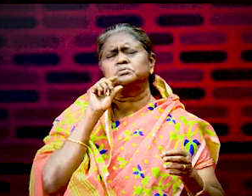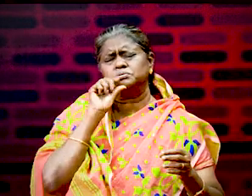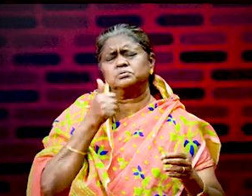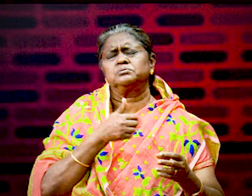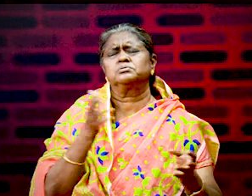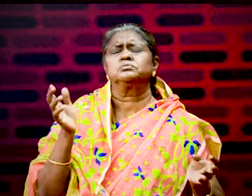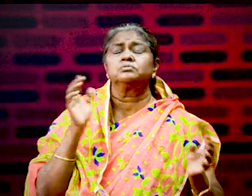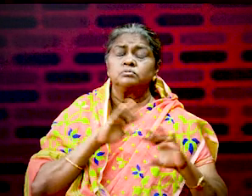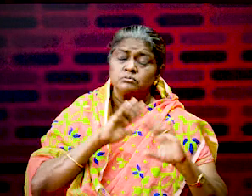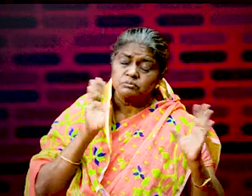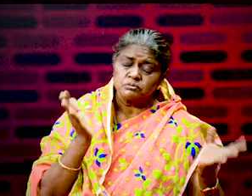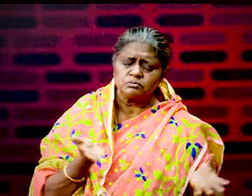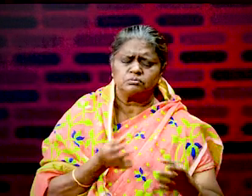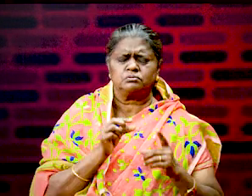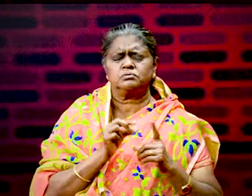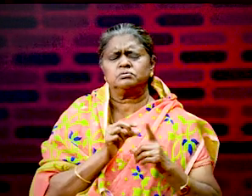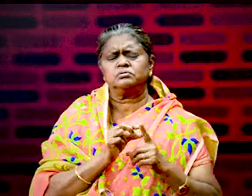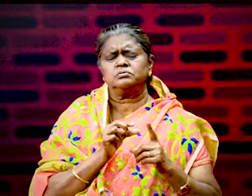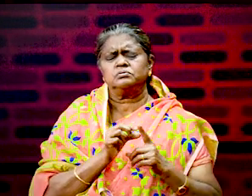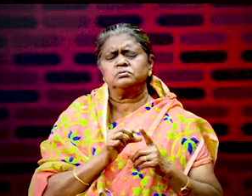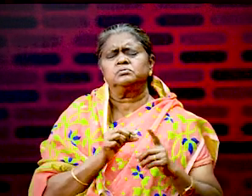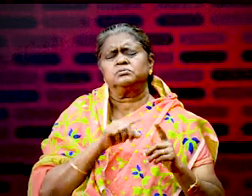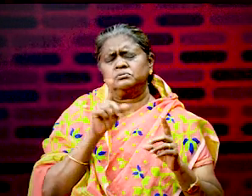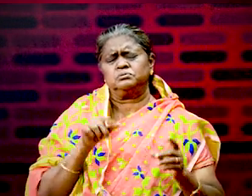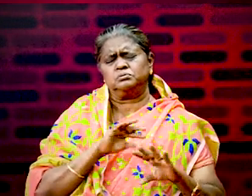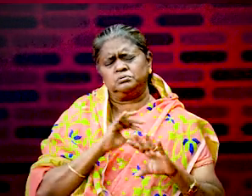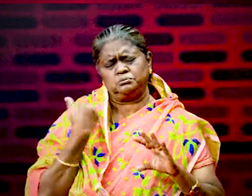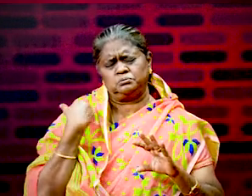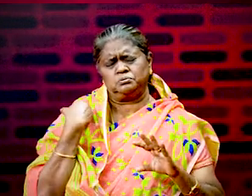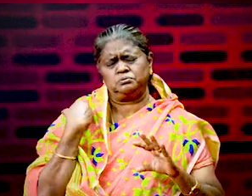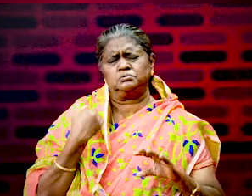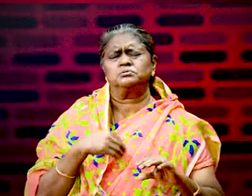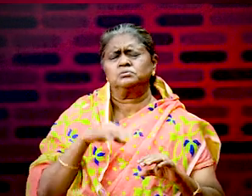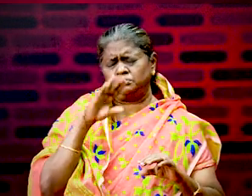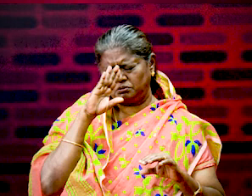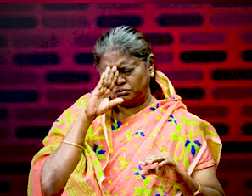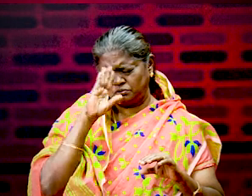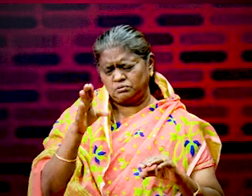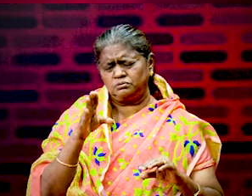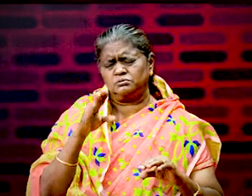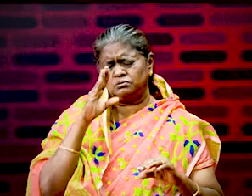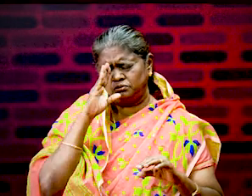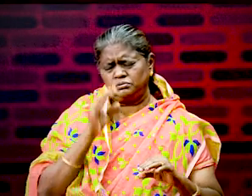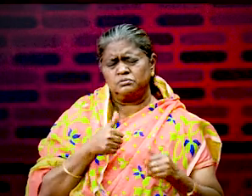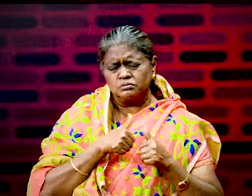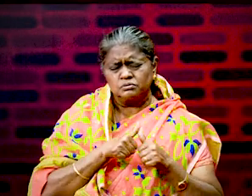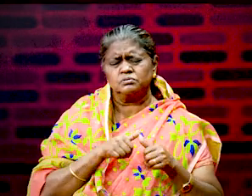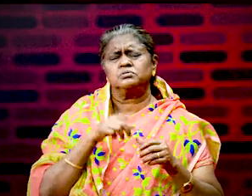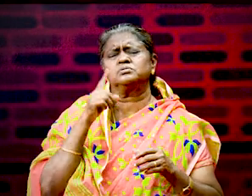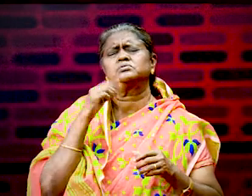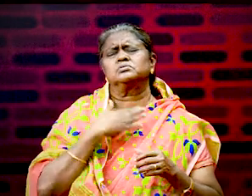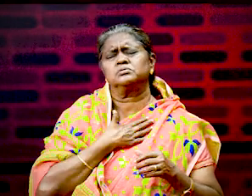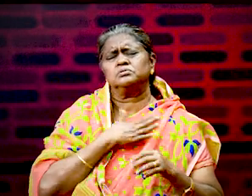the problems and the tribulations they are going through, oh God. Thank you, Lord, for answering your prayers. Thank you, Lord,